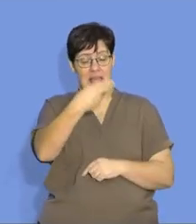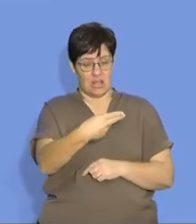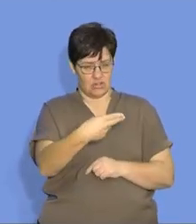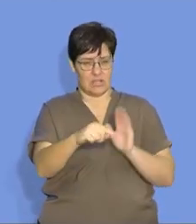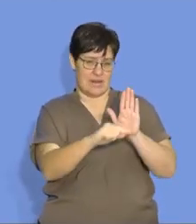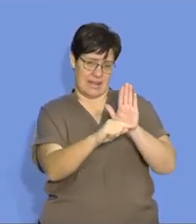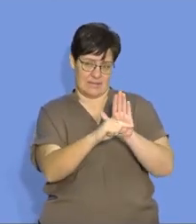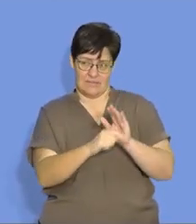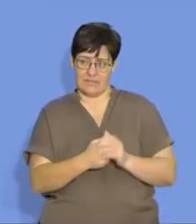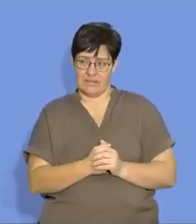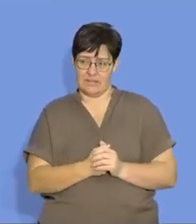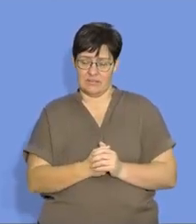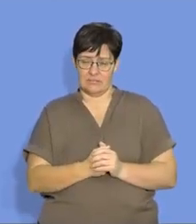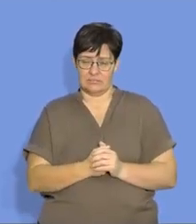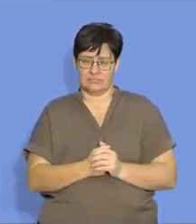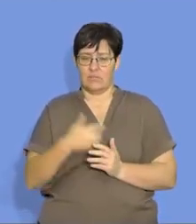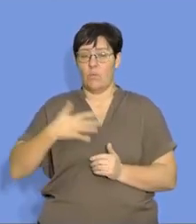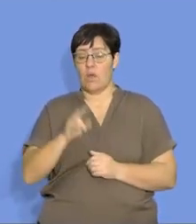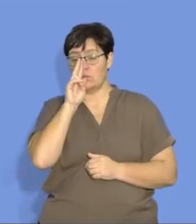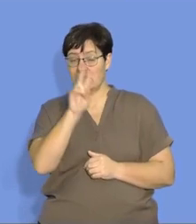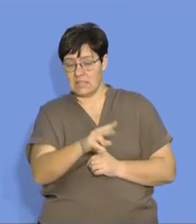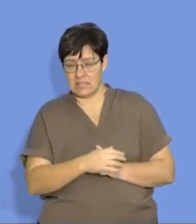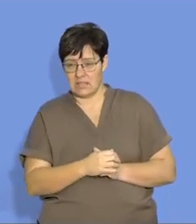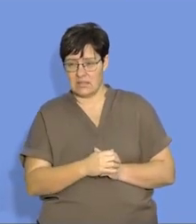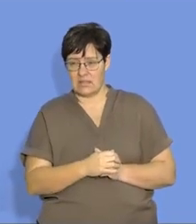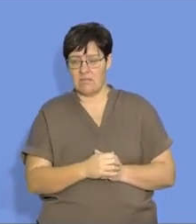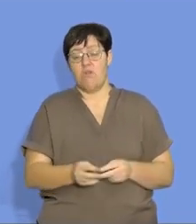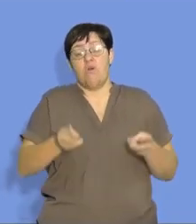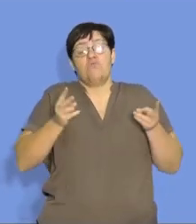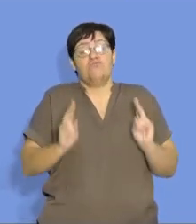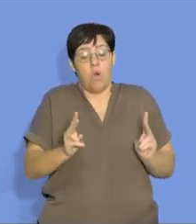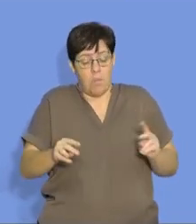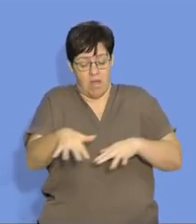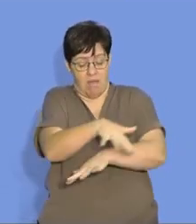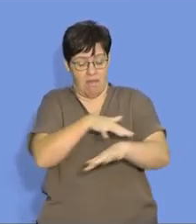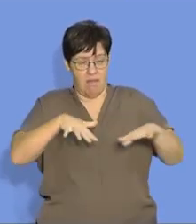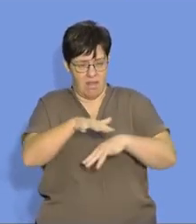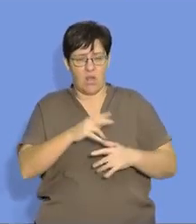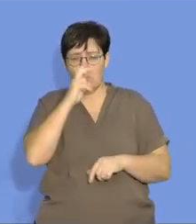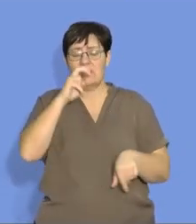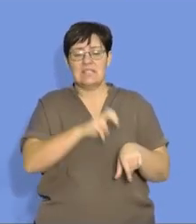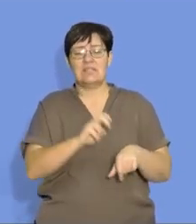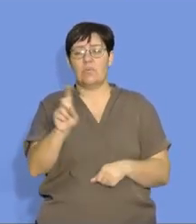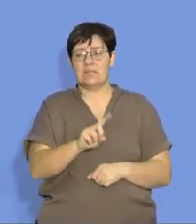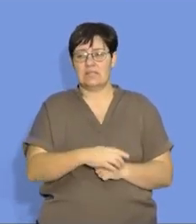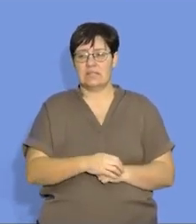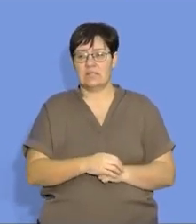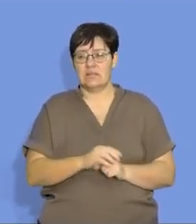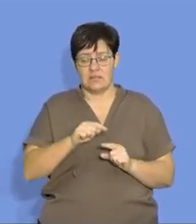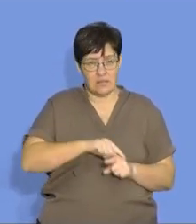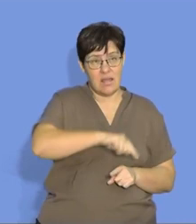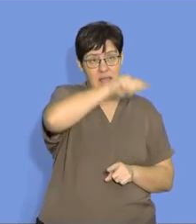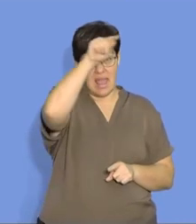H is negative. So what I want us to see is, under normal circumstances, we would have